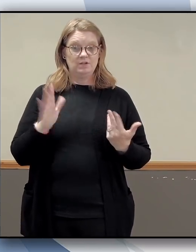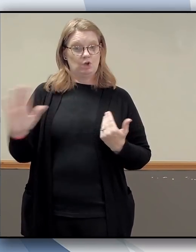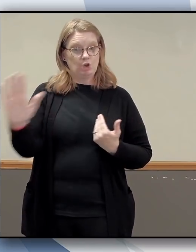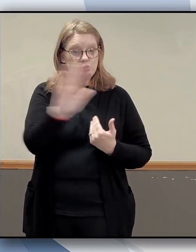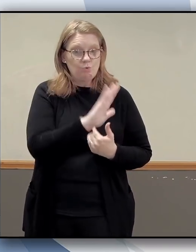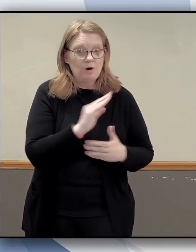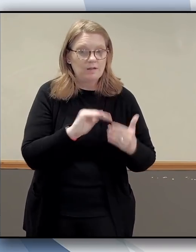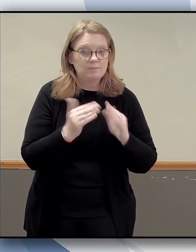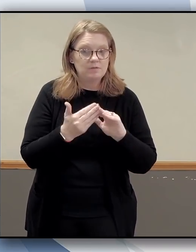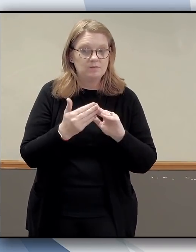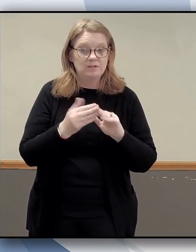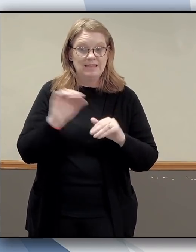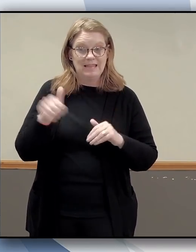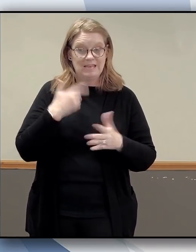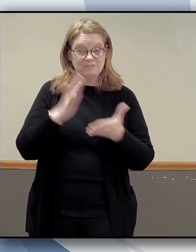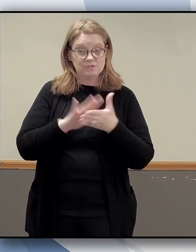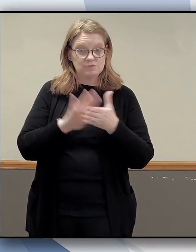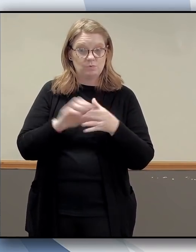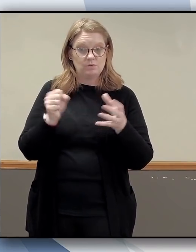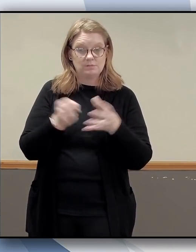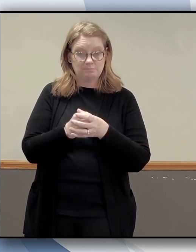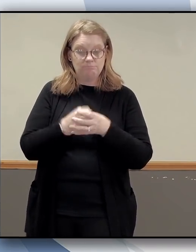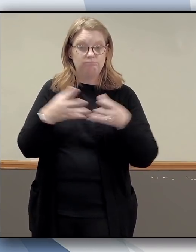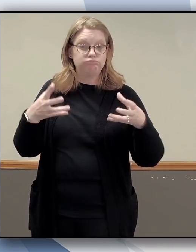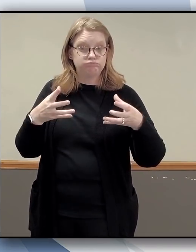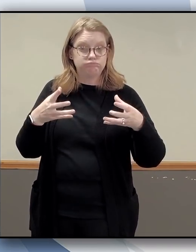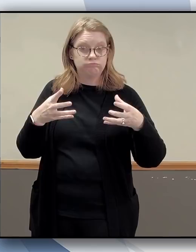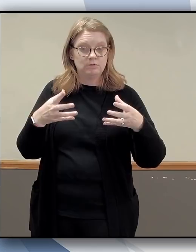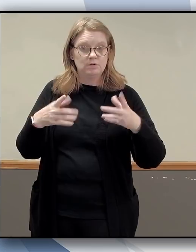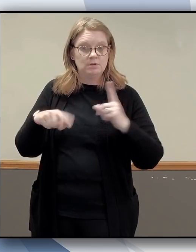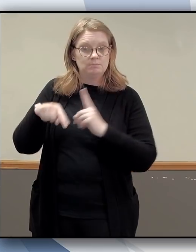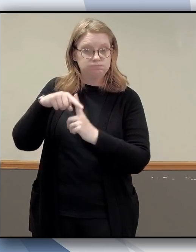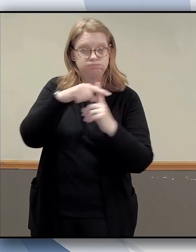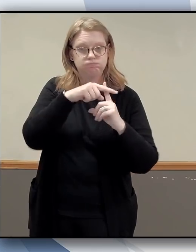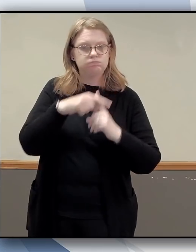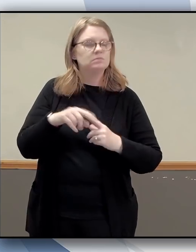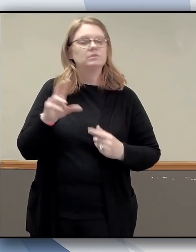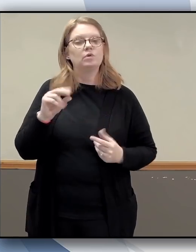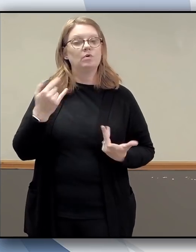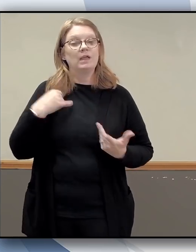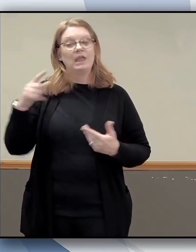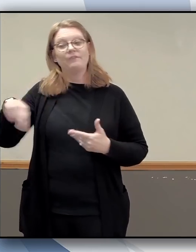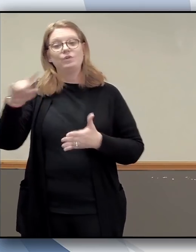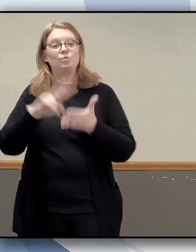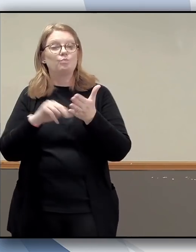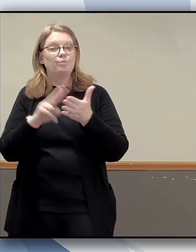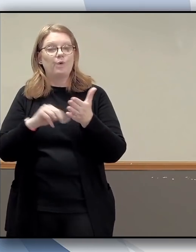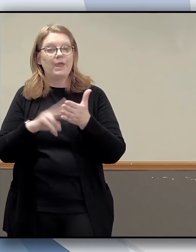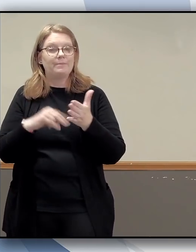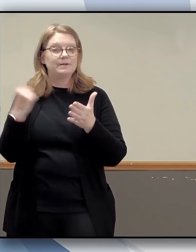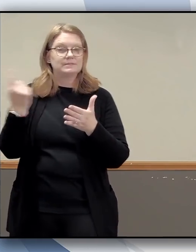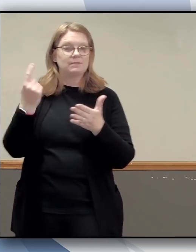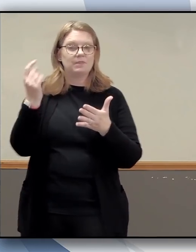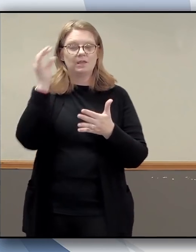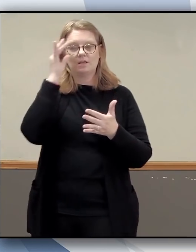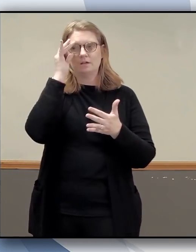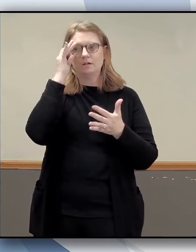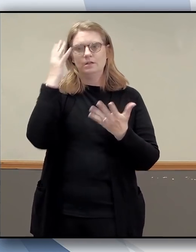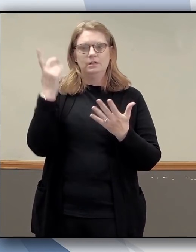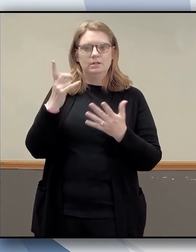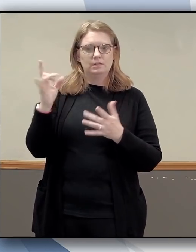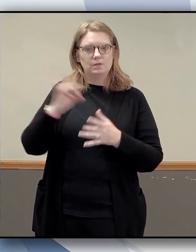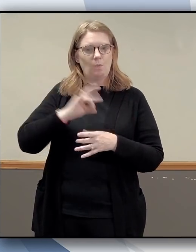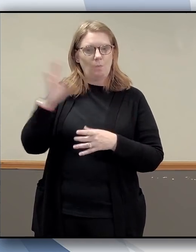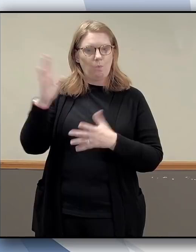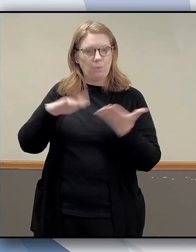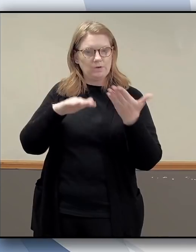we had a big outbreak in any of our schools yet? No. And so that's have you read about, some headline around the nation where there's a devastating